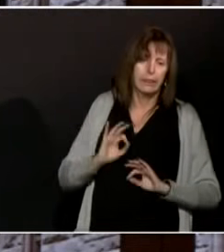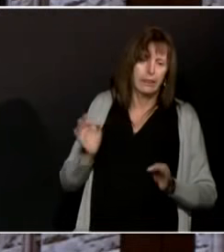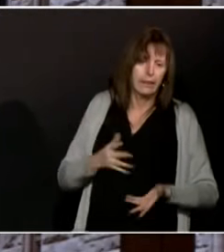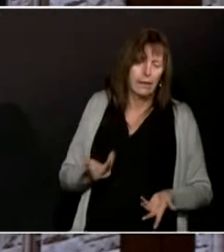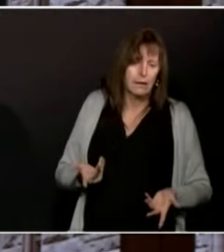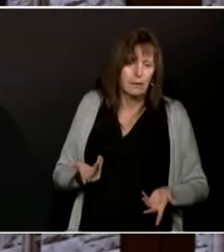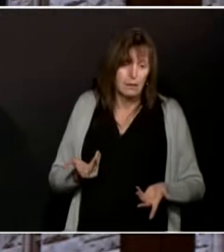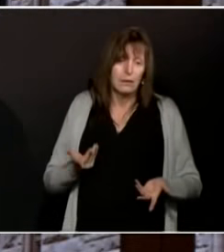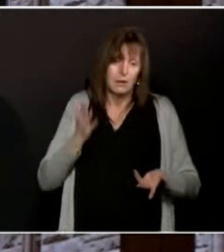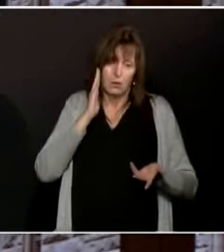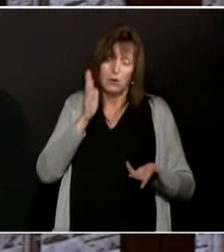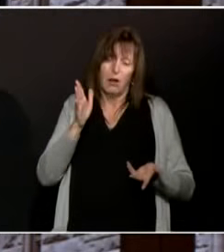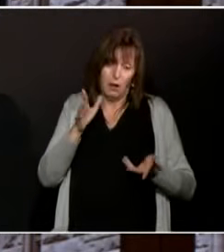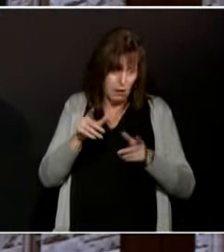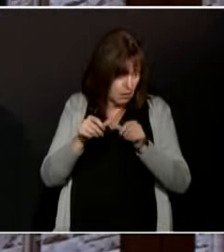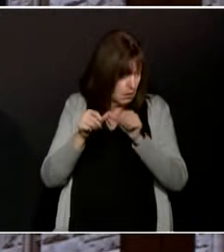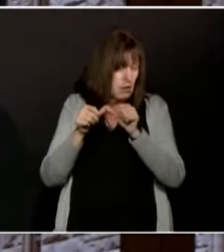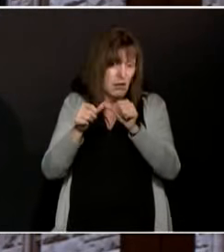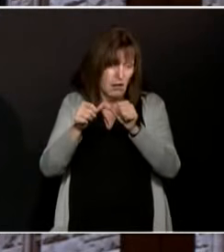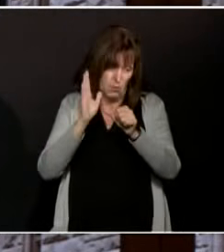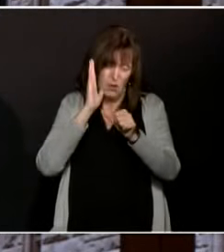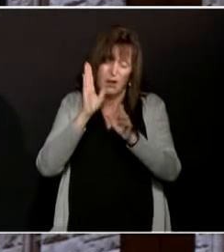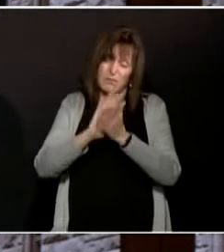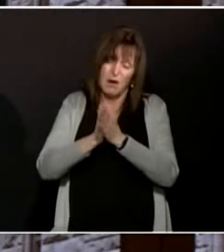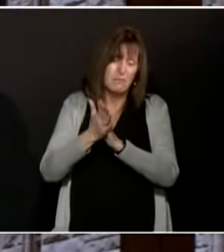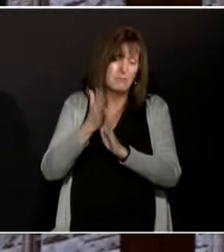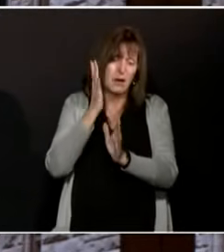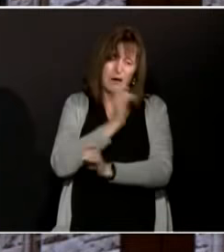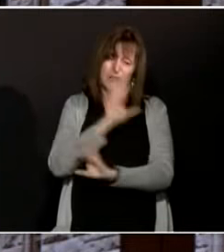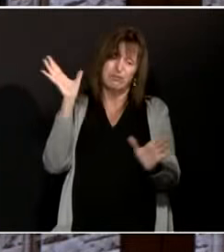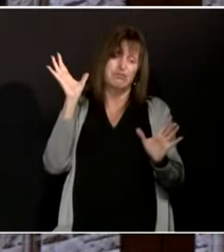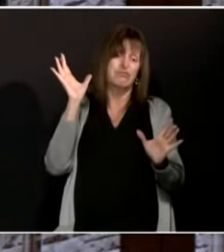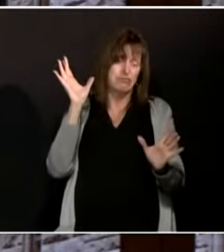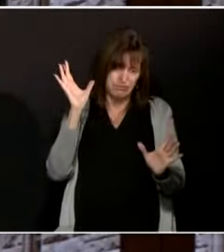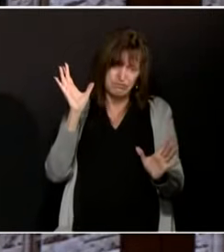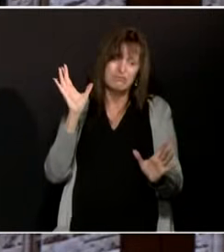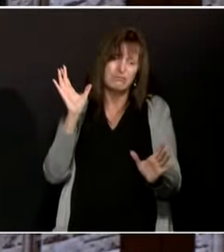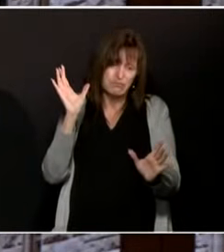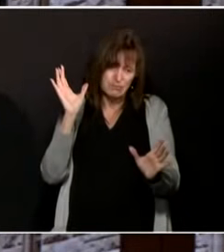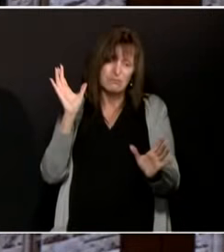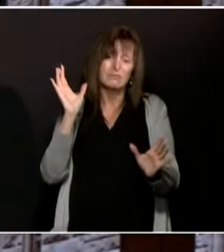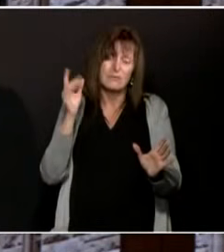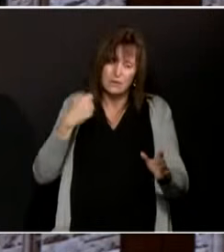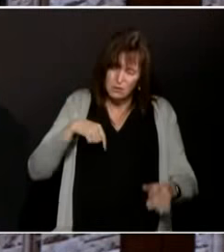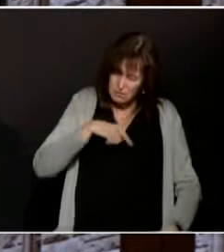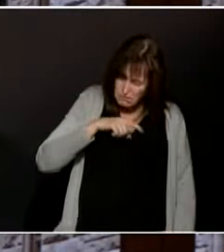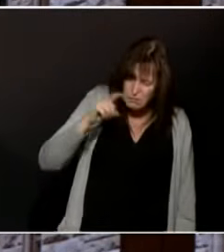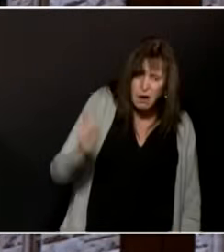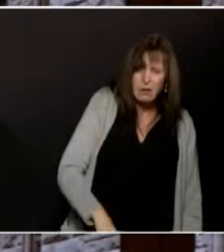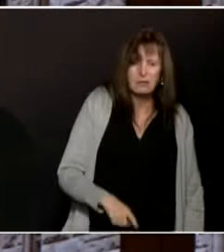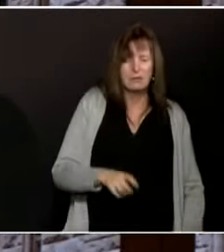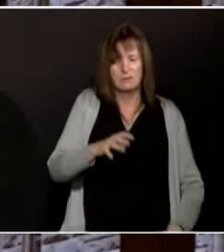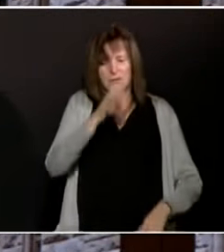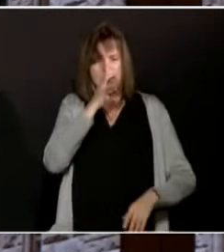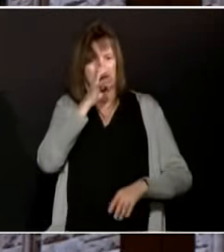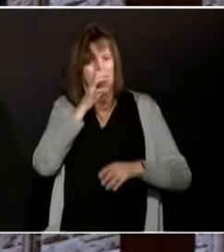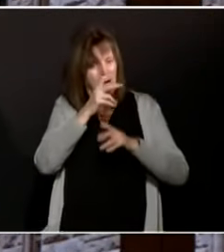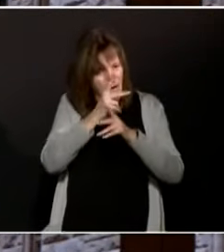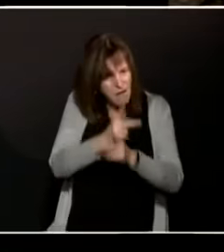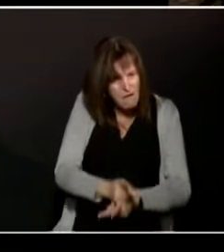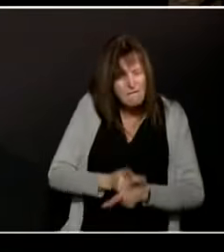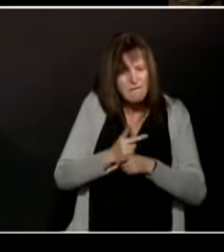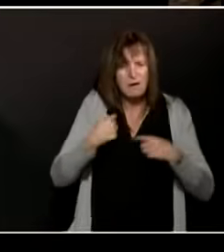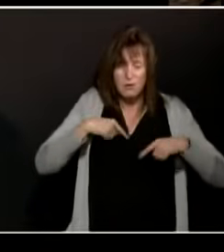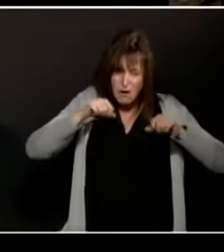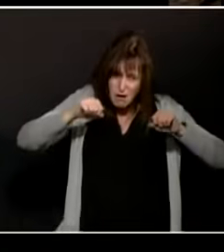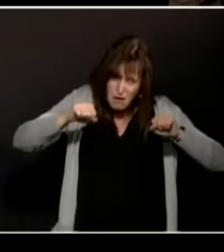do everything together and do it stringently and do it carefully, and we can make it happen. We can turn it around.